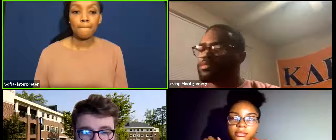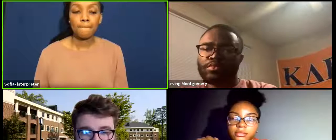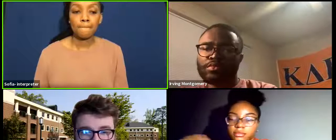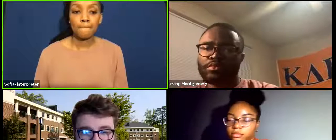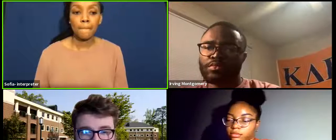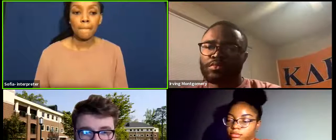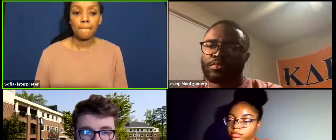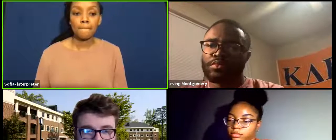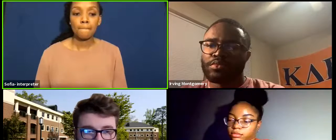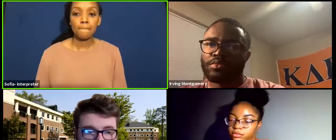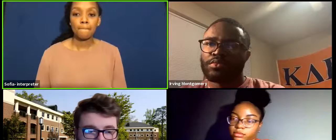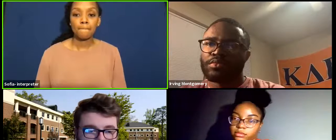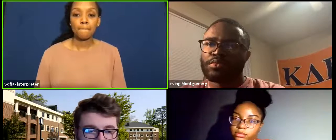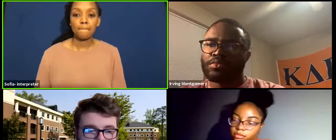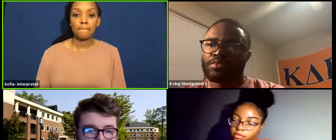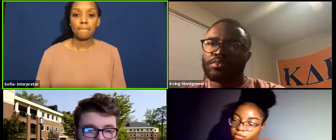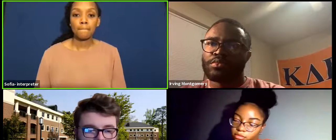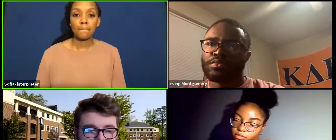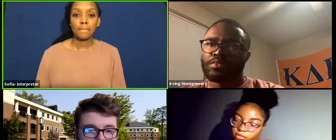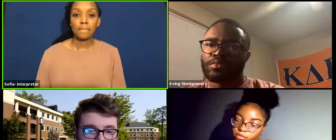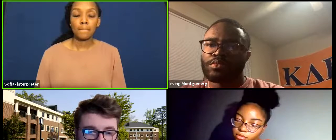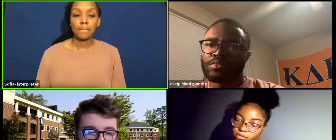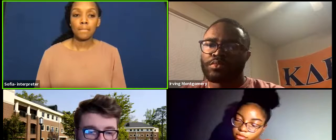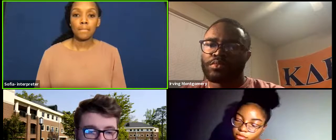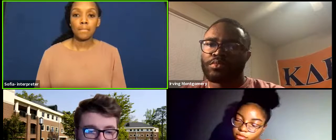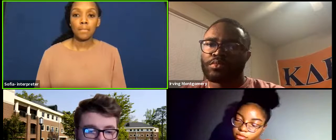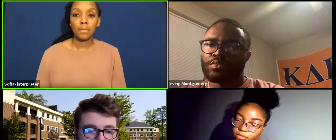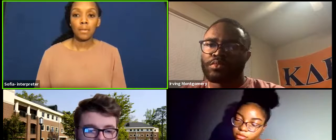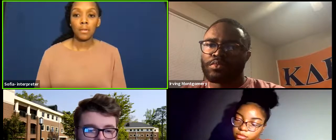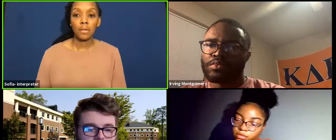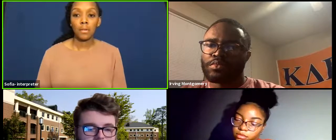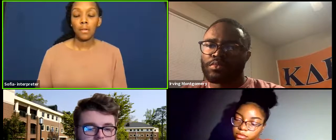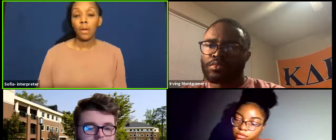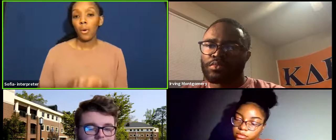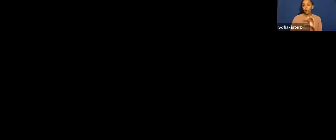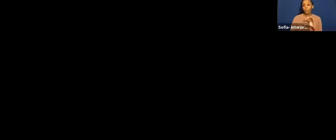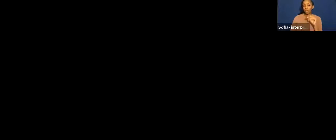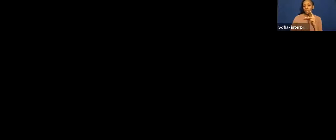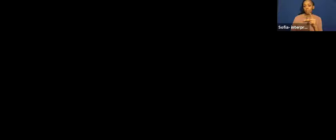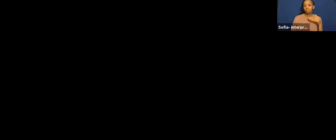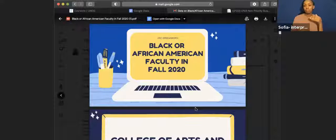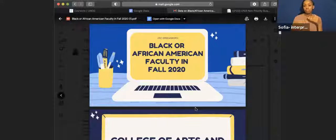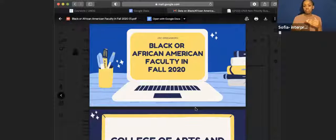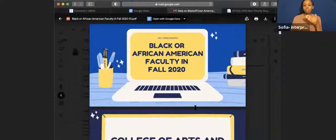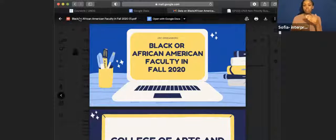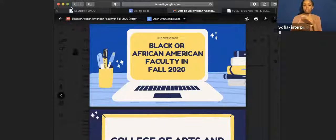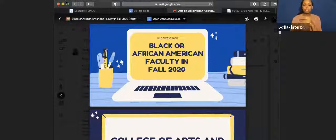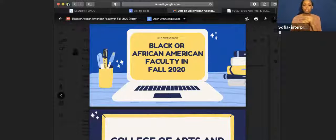There you go. You should be able to now. Oh.